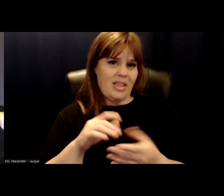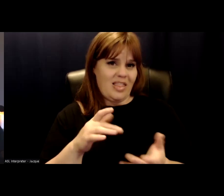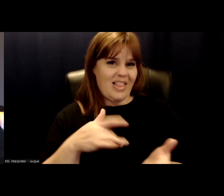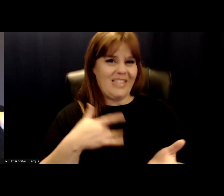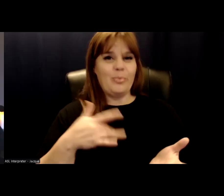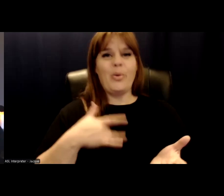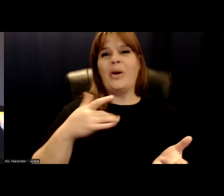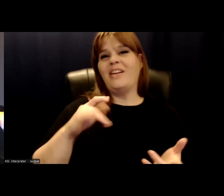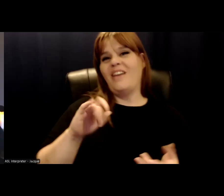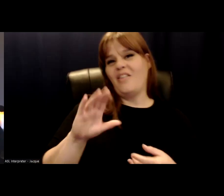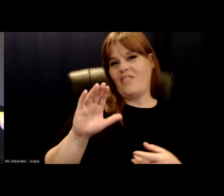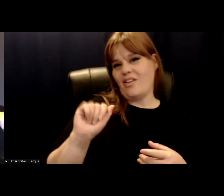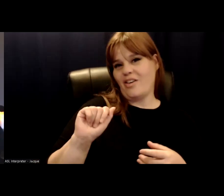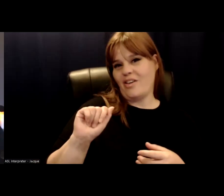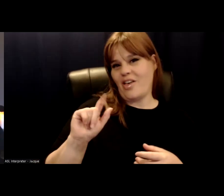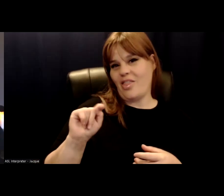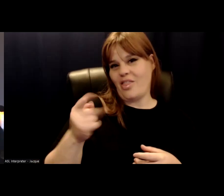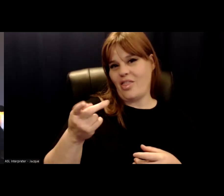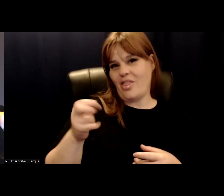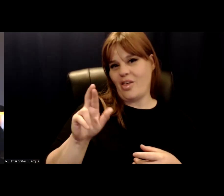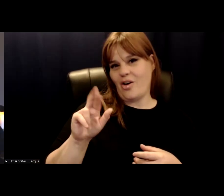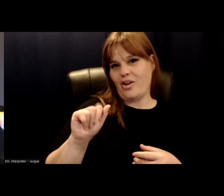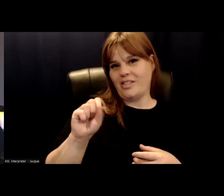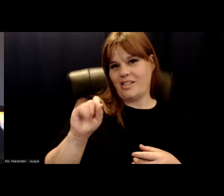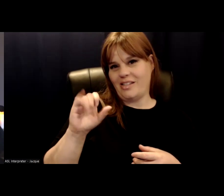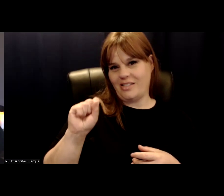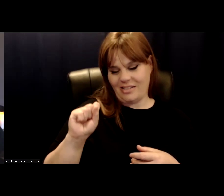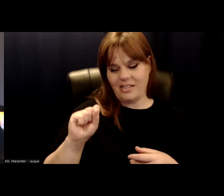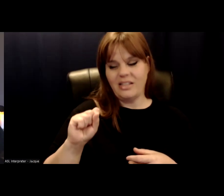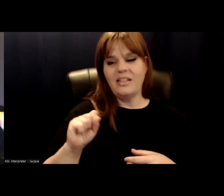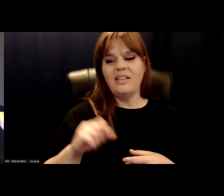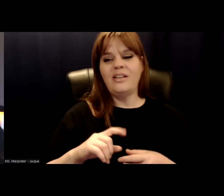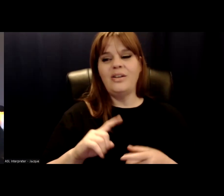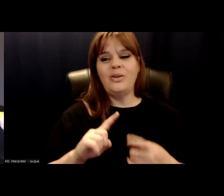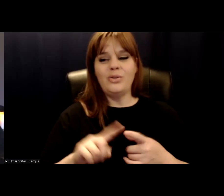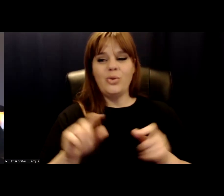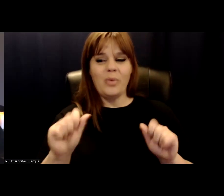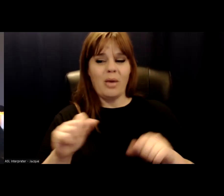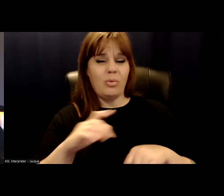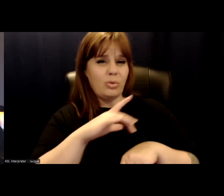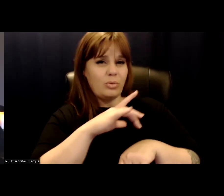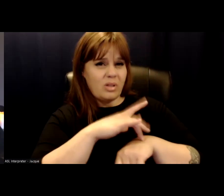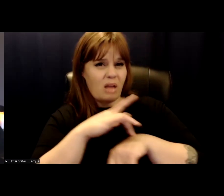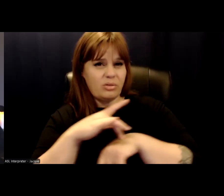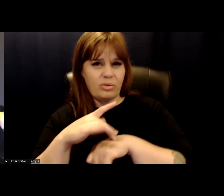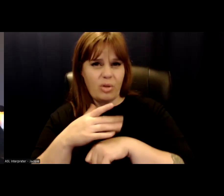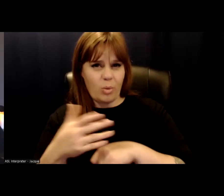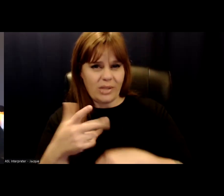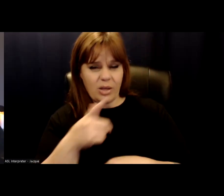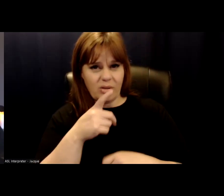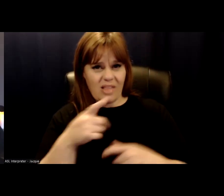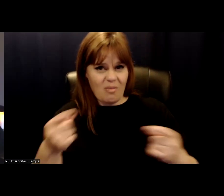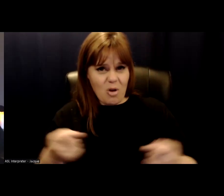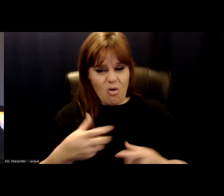catharsis, of touching those things that have been hurt or taken that help